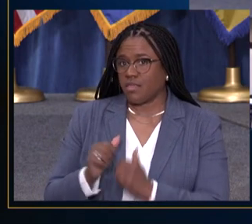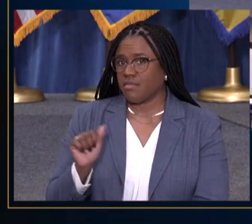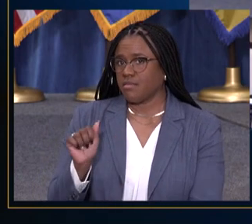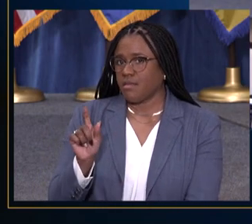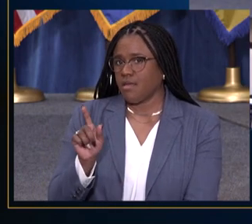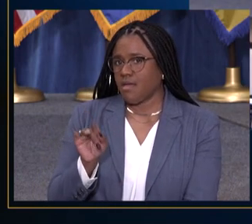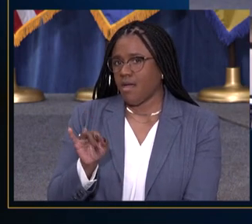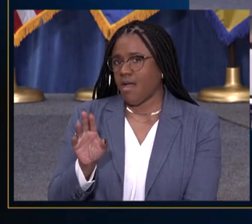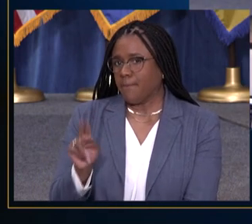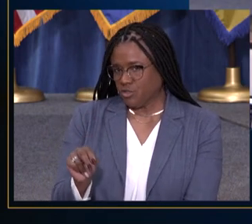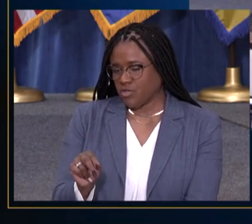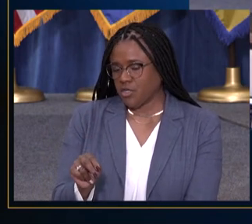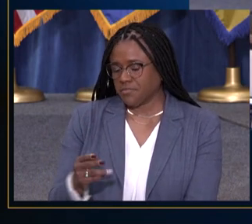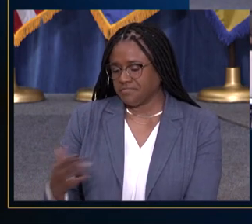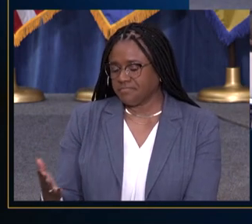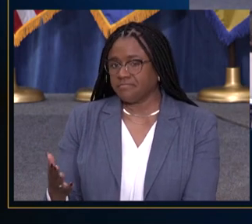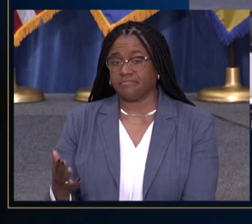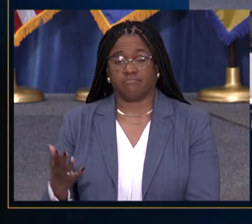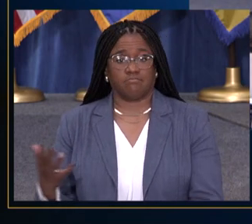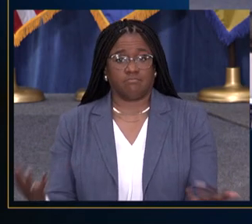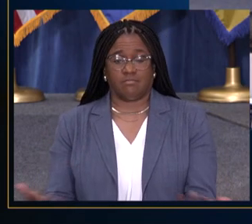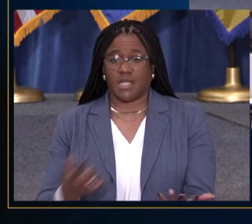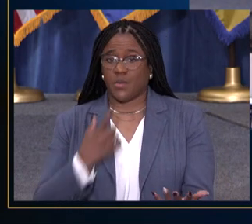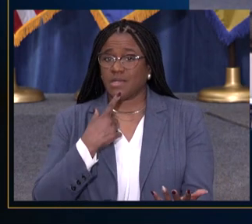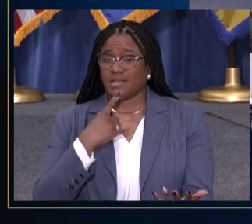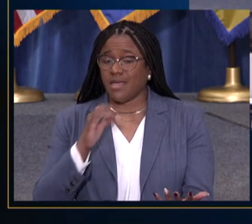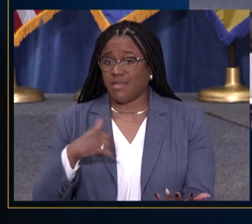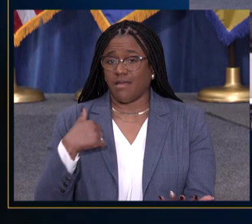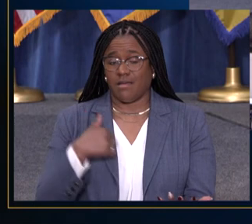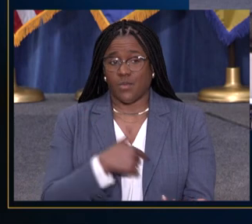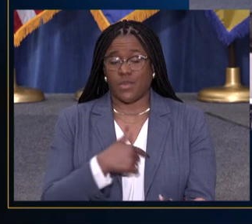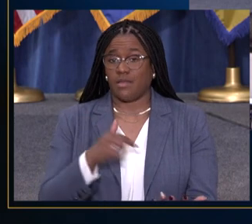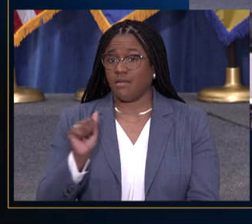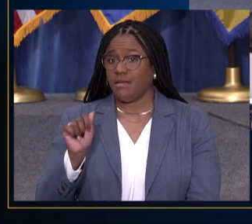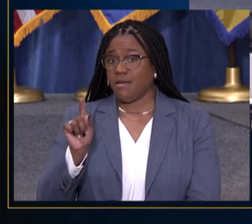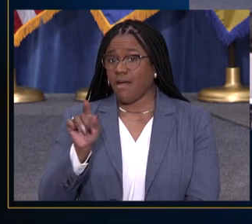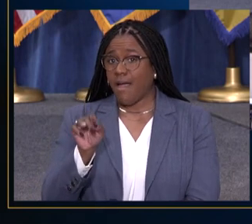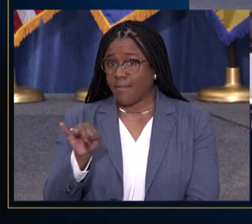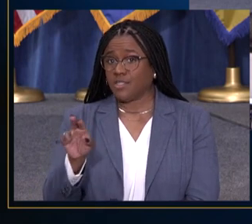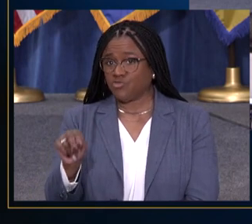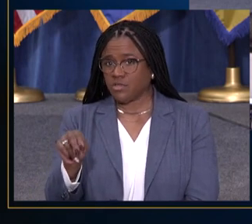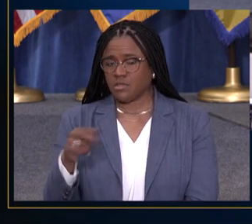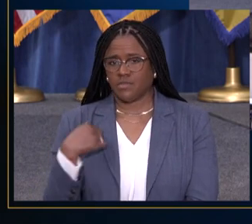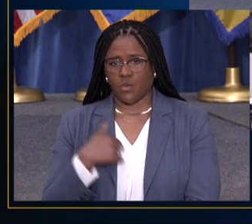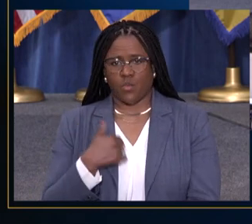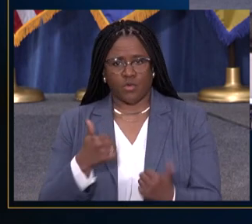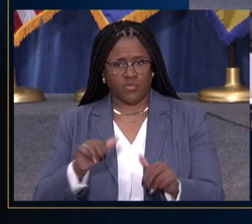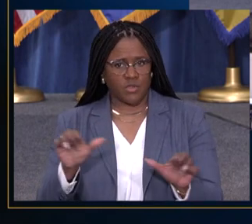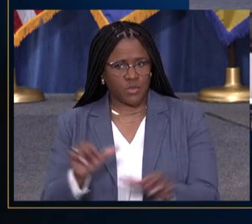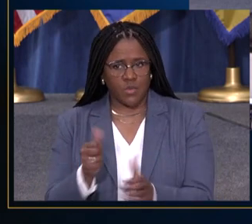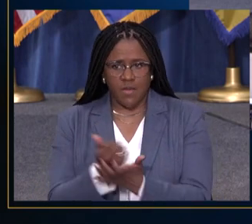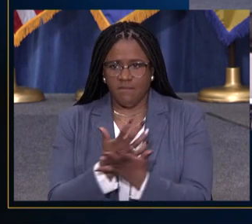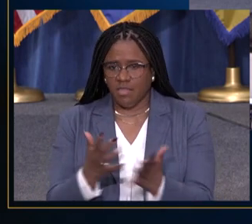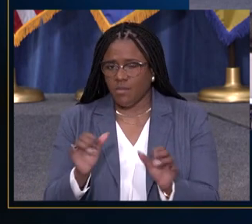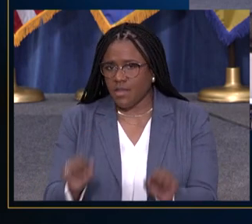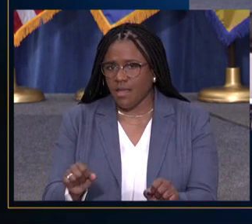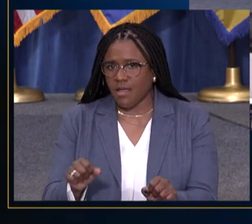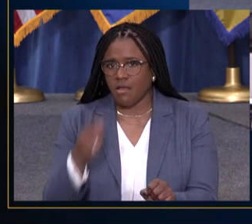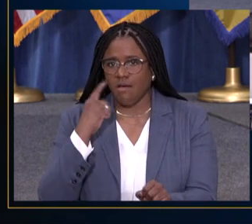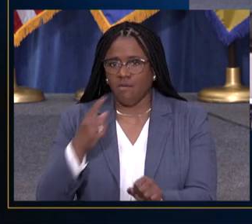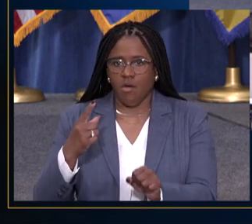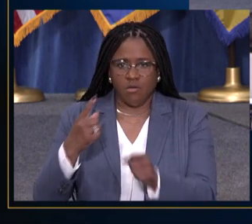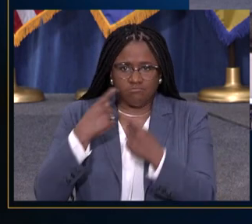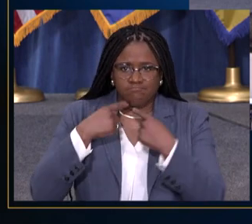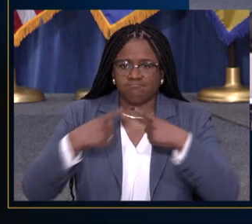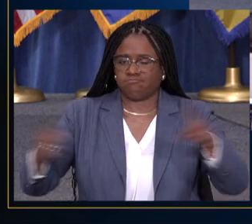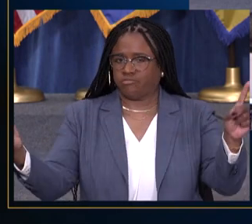administrator. Well, just to say, I think we as the administration are trying to do everything we can to get the word out